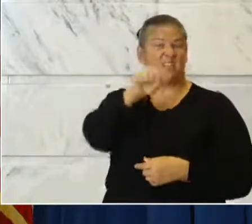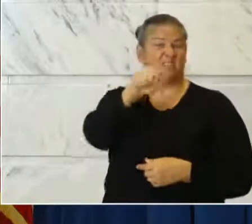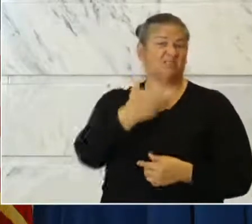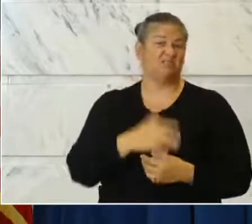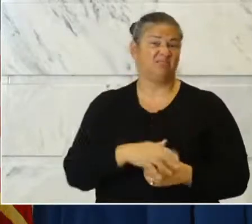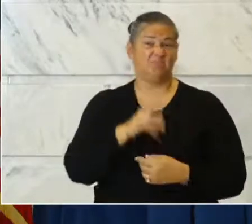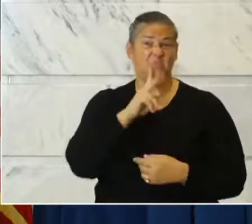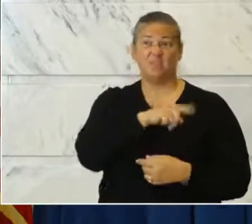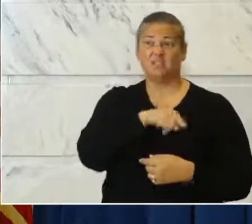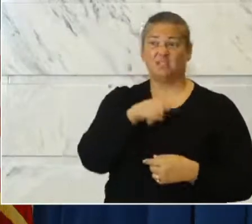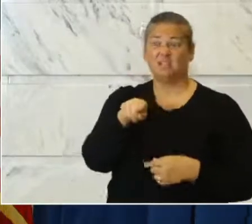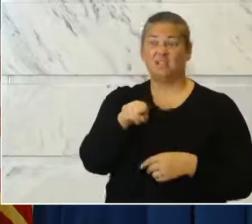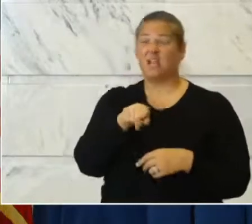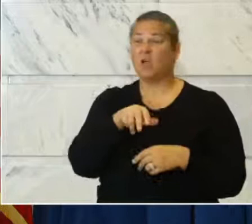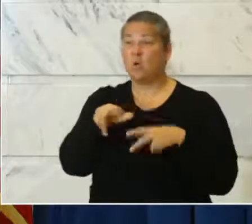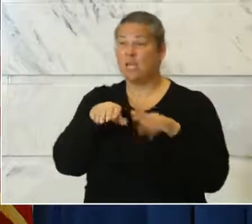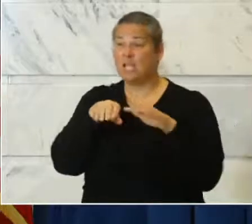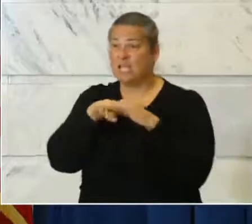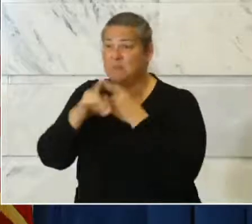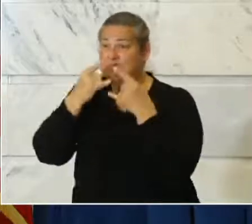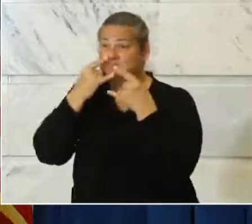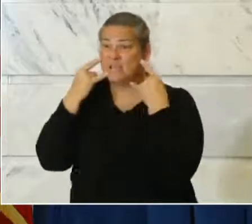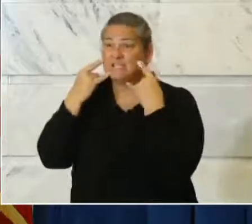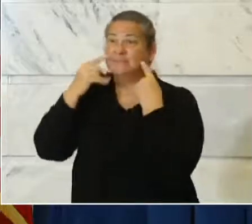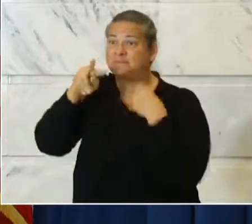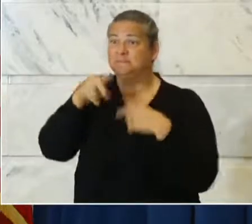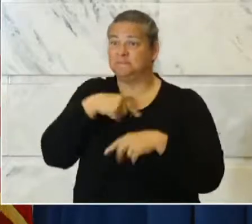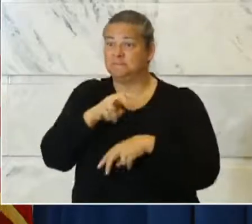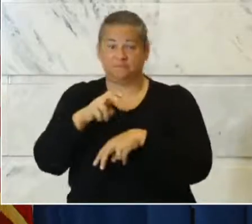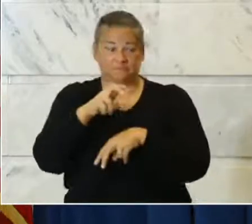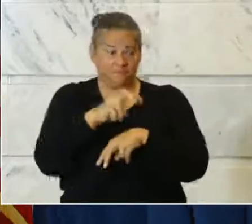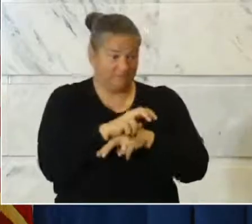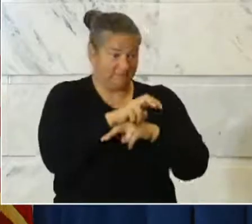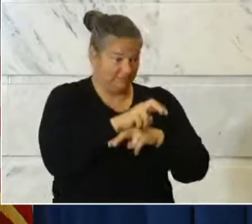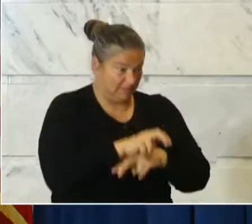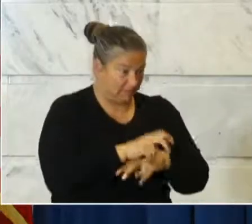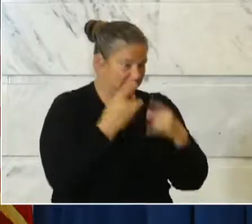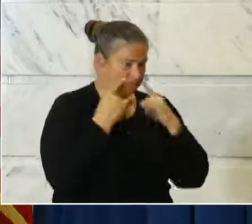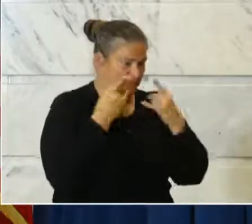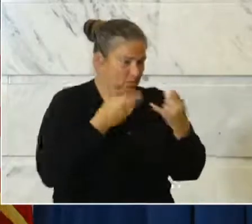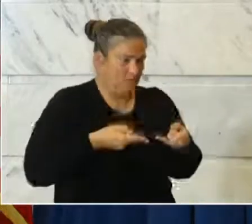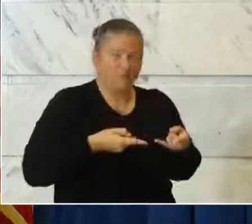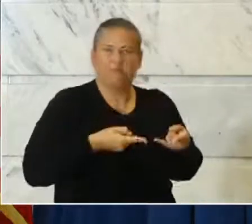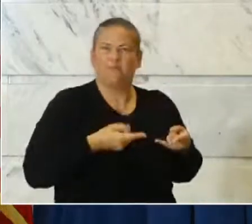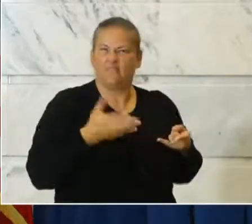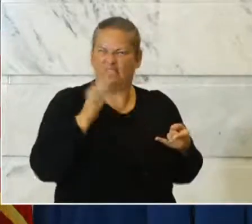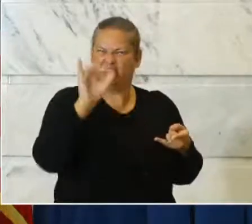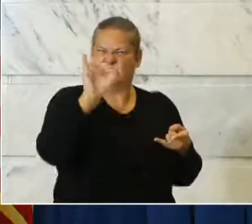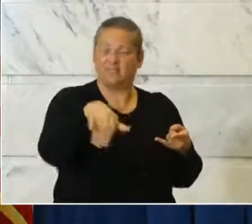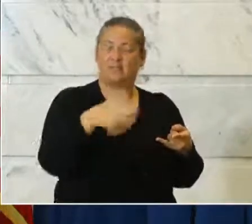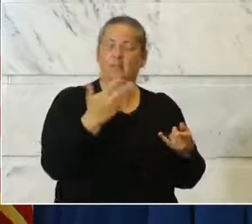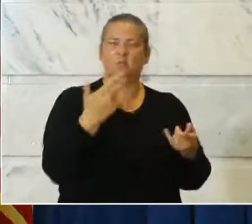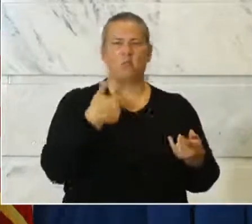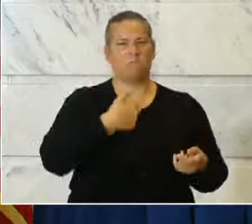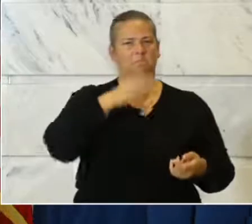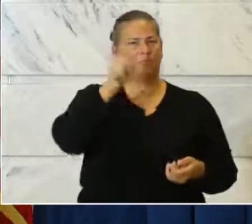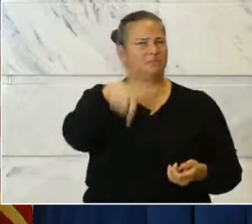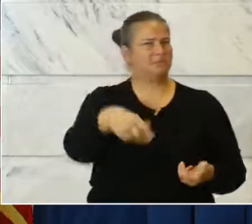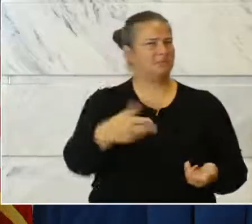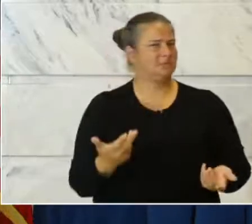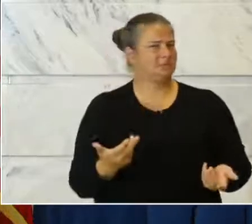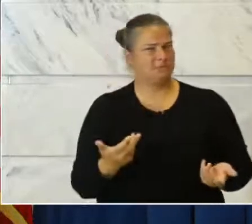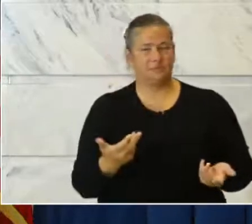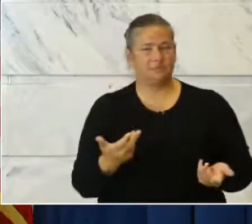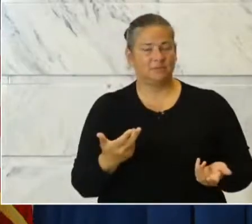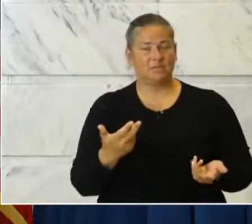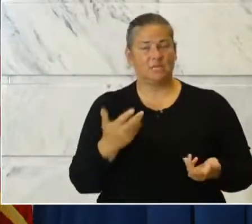take it off before you eat, but this is the way that we got to do this. A decision not to wear a mask, you can think that there's some liberty component,